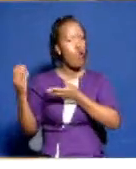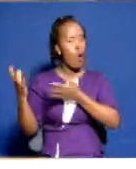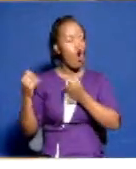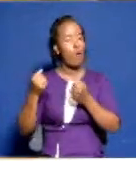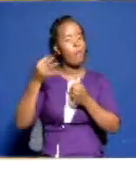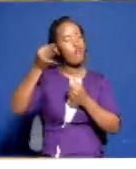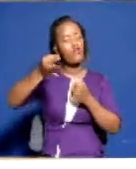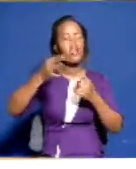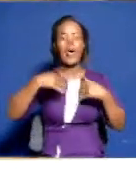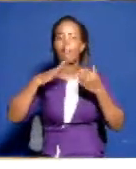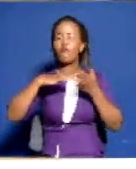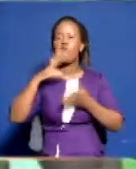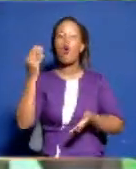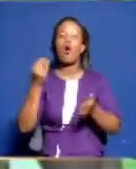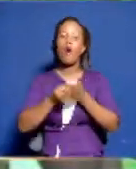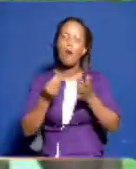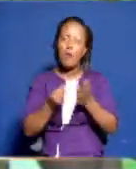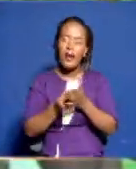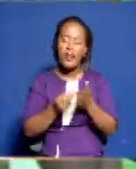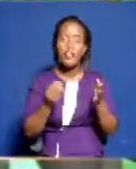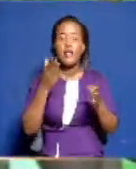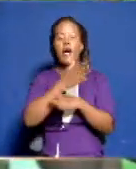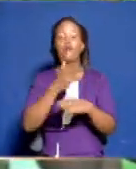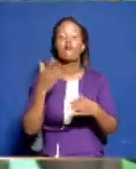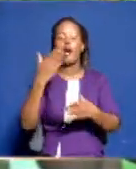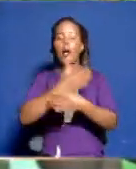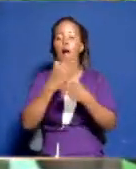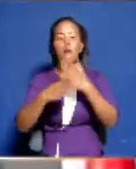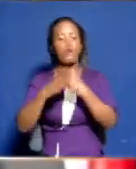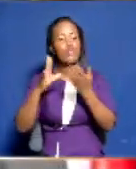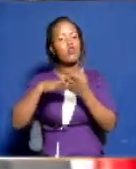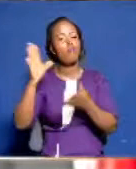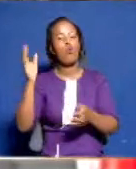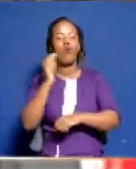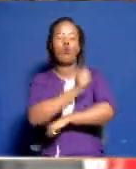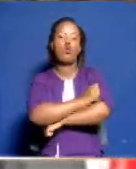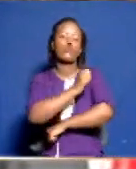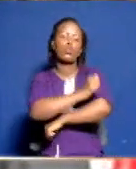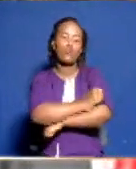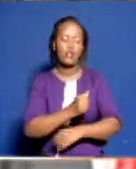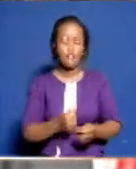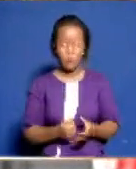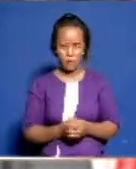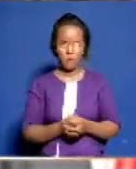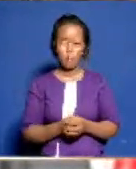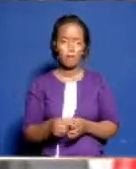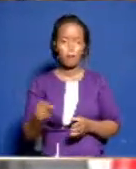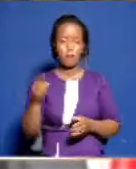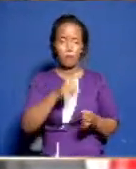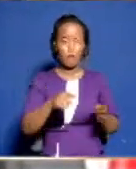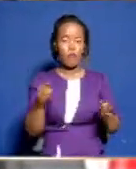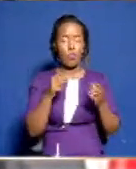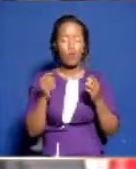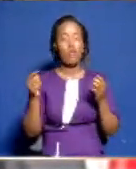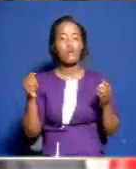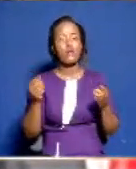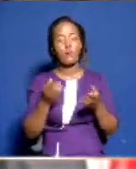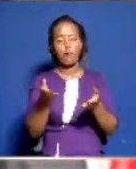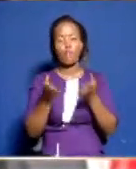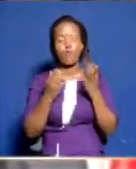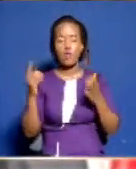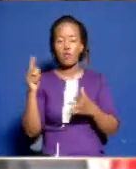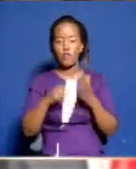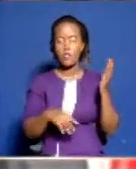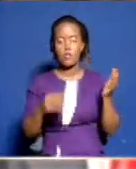future after upgrading of school infrastructures is complete. We increased the amount for bursary. Last year we gave